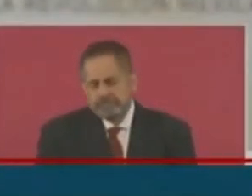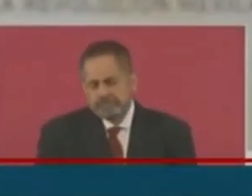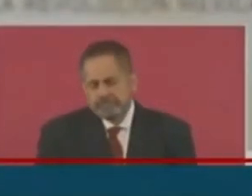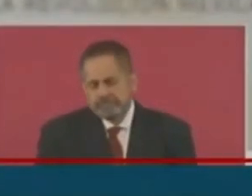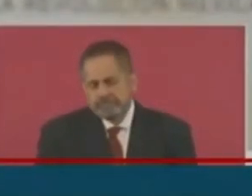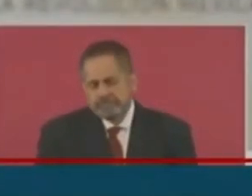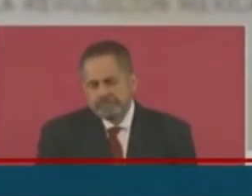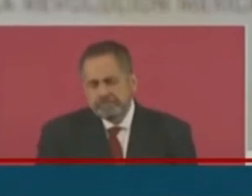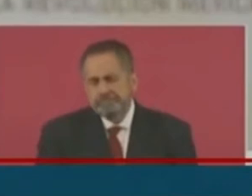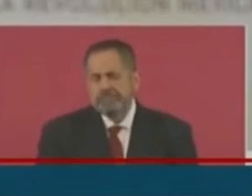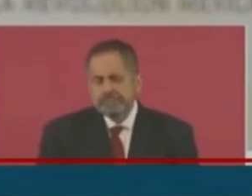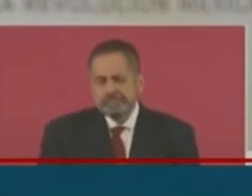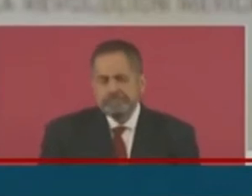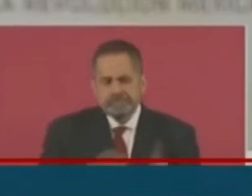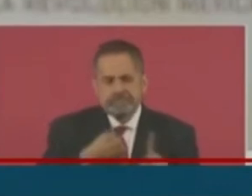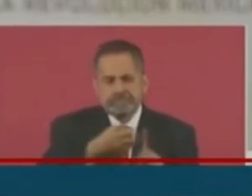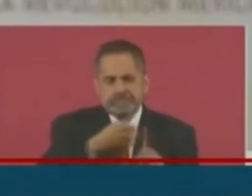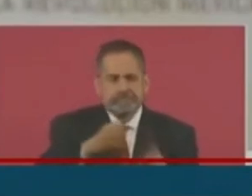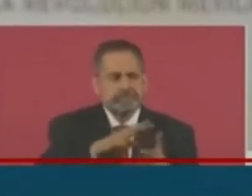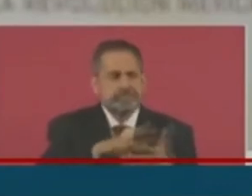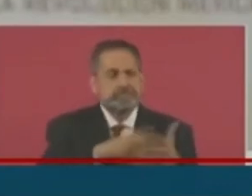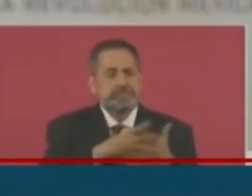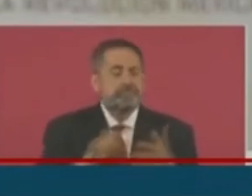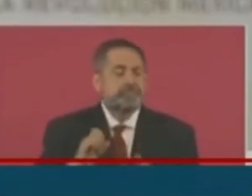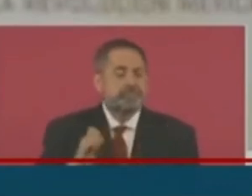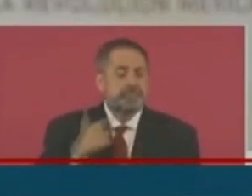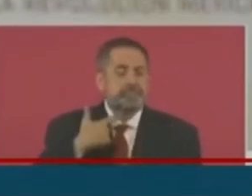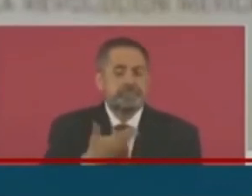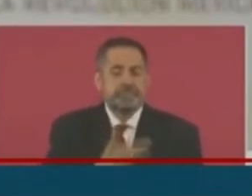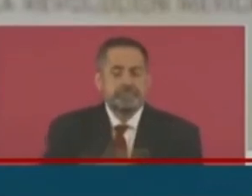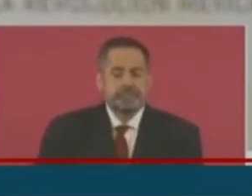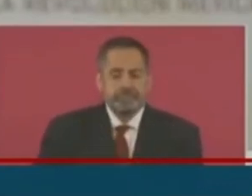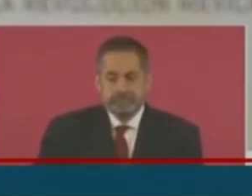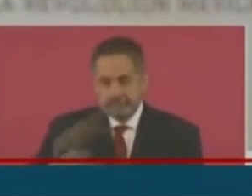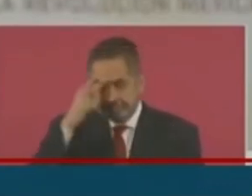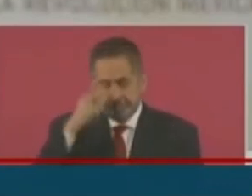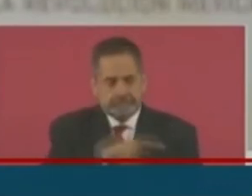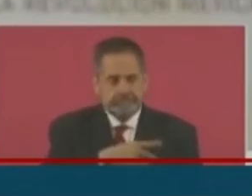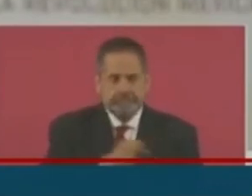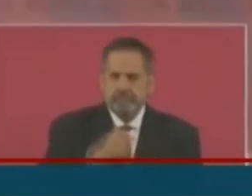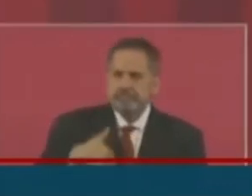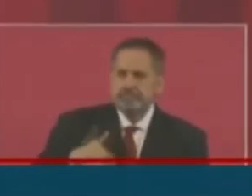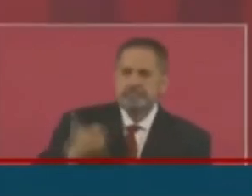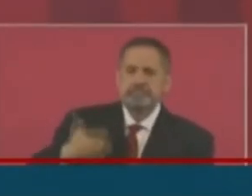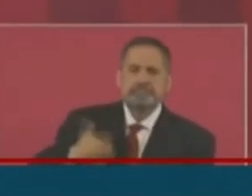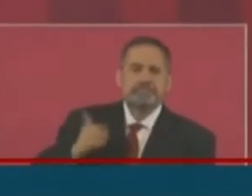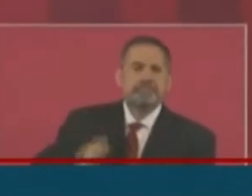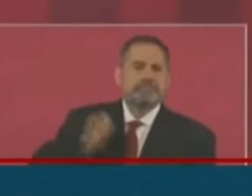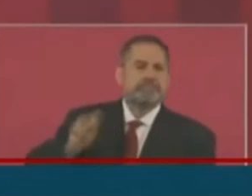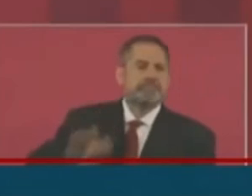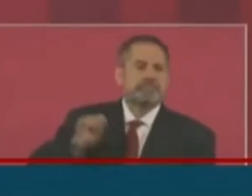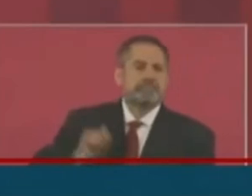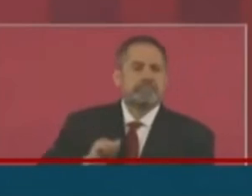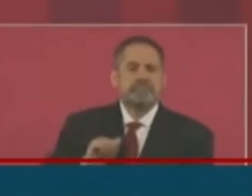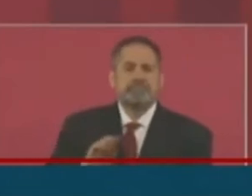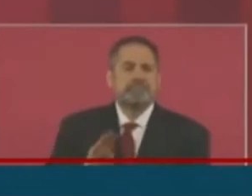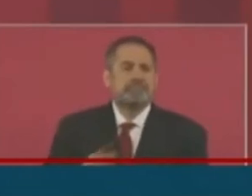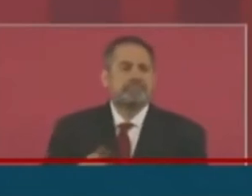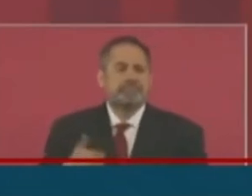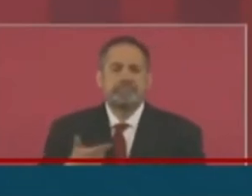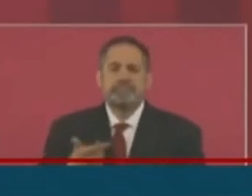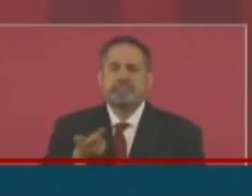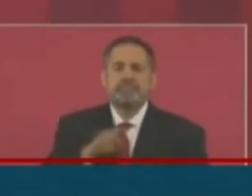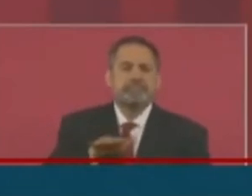A trace was detected in which a former president of the republic obtained economic benefit. It was observed that the former